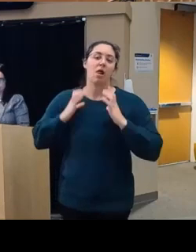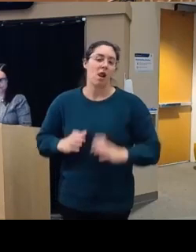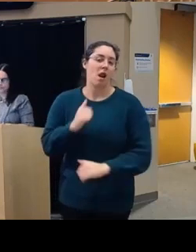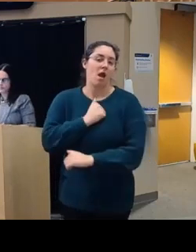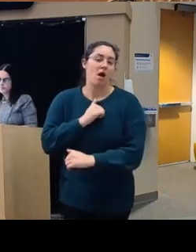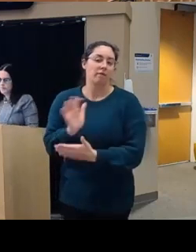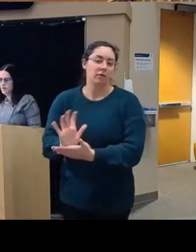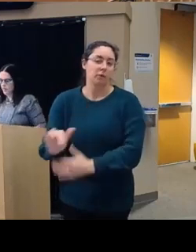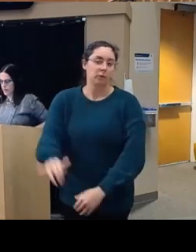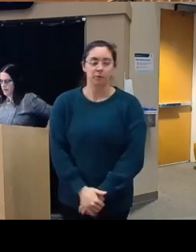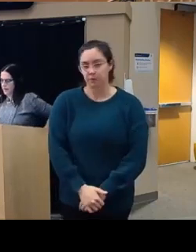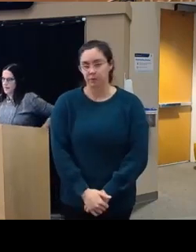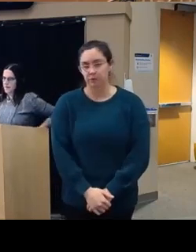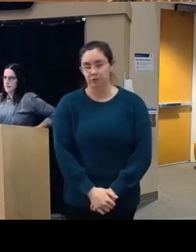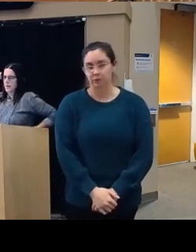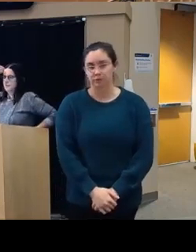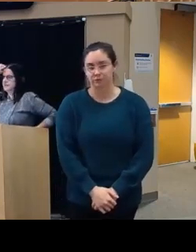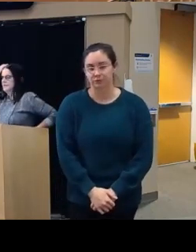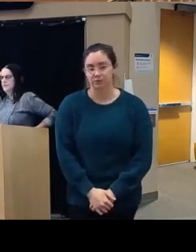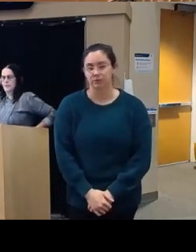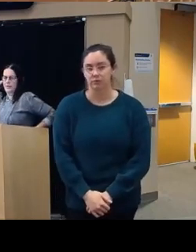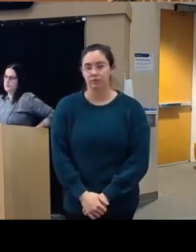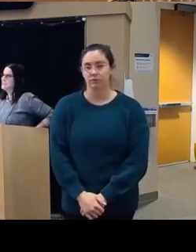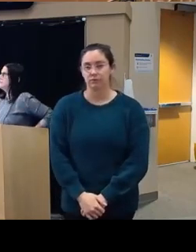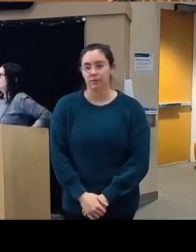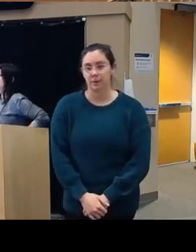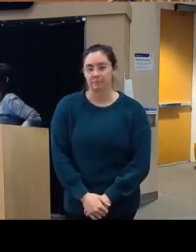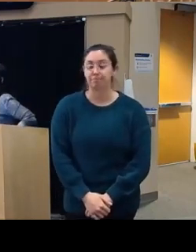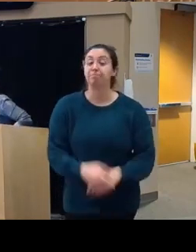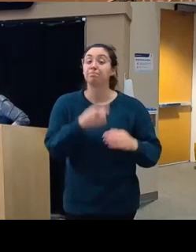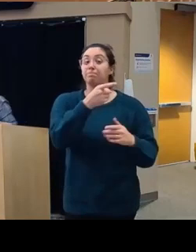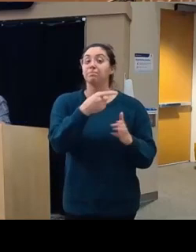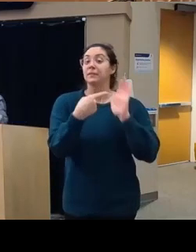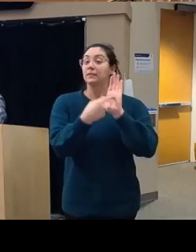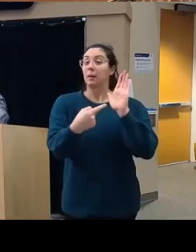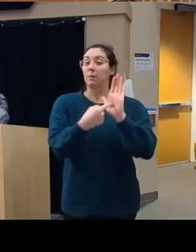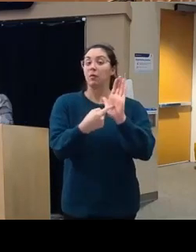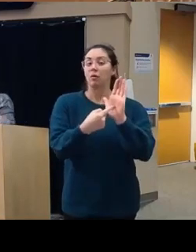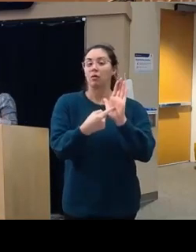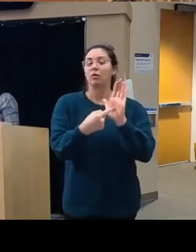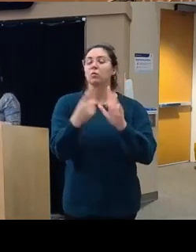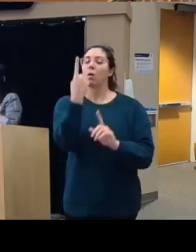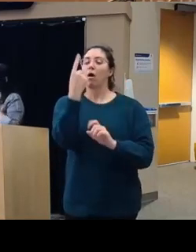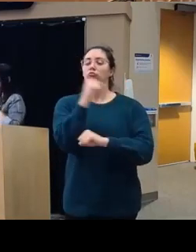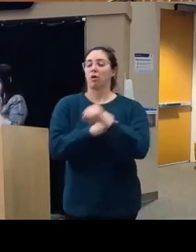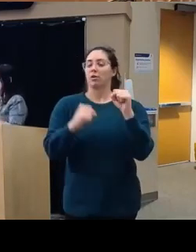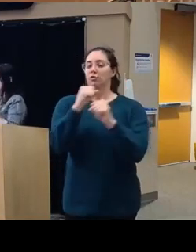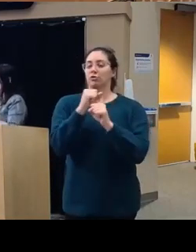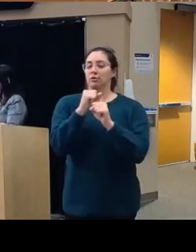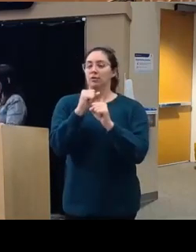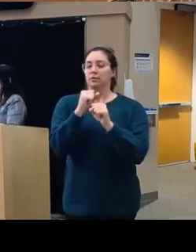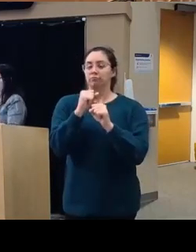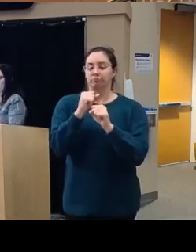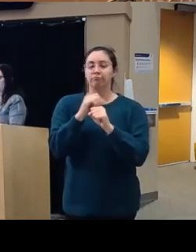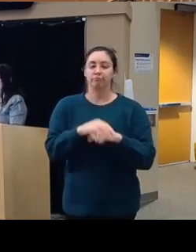clients. Okay. I'm just giving, okay, so this is an example of kind of a strategy, an